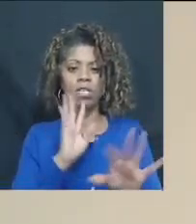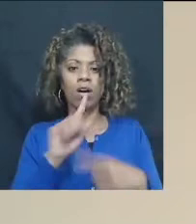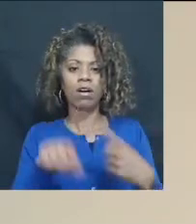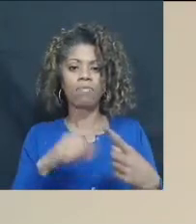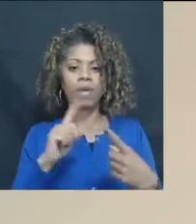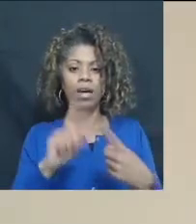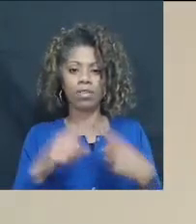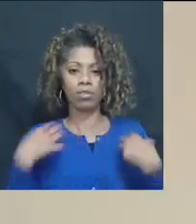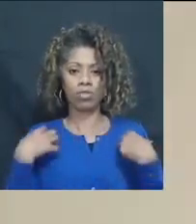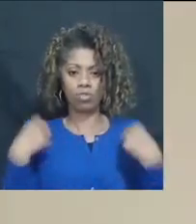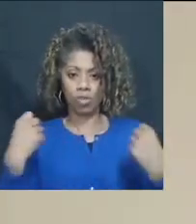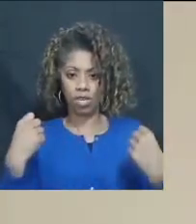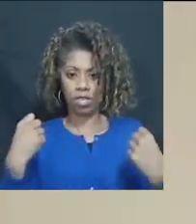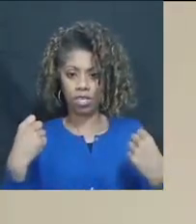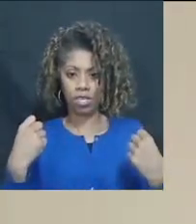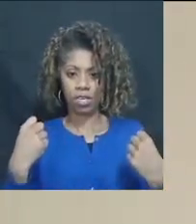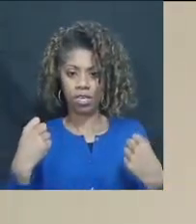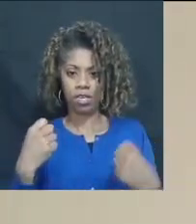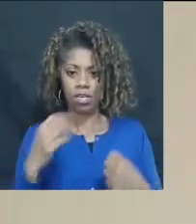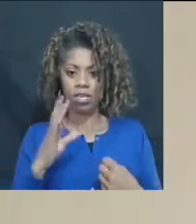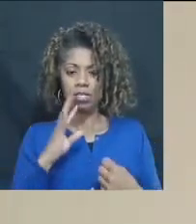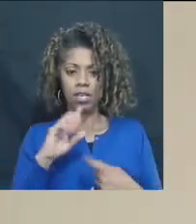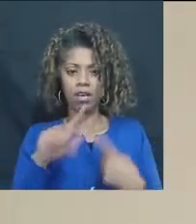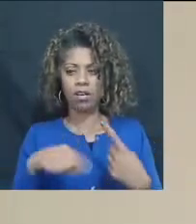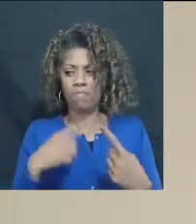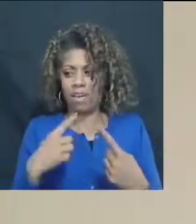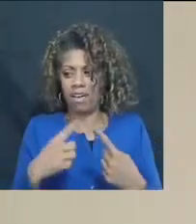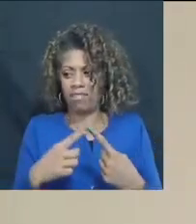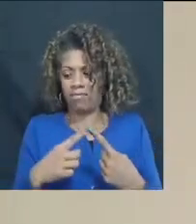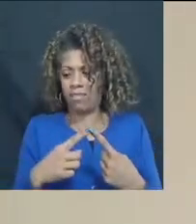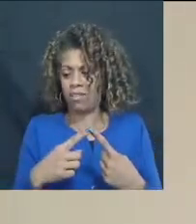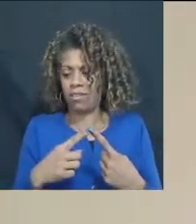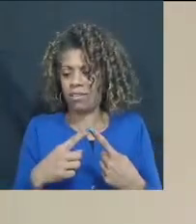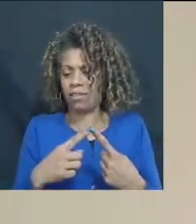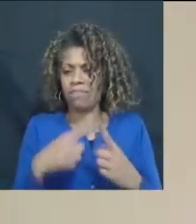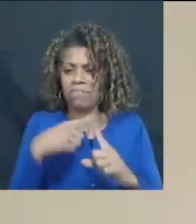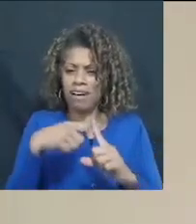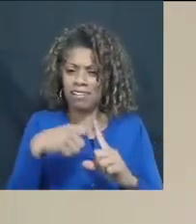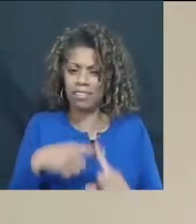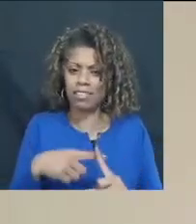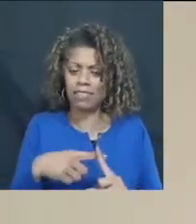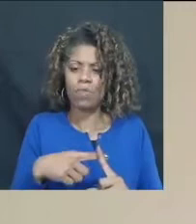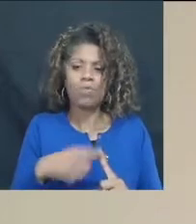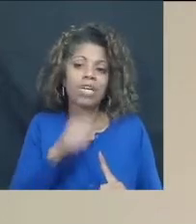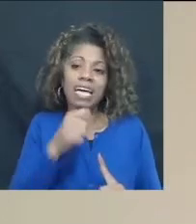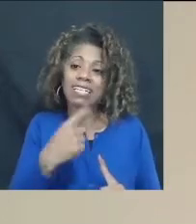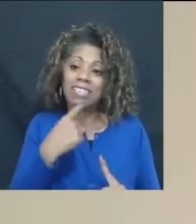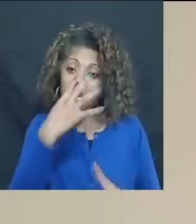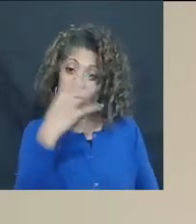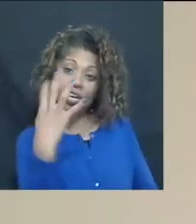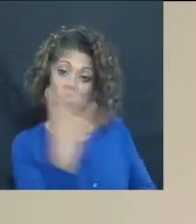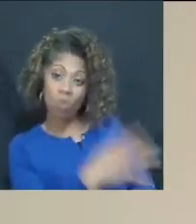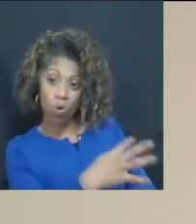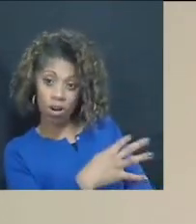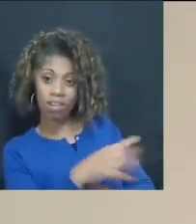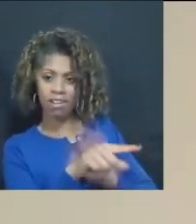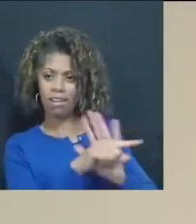the way, we never say ignore any of the negative stuff. Don't ignore it, but don't define people by